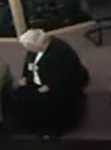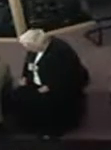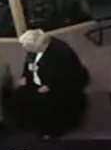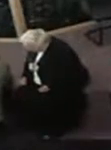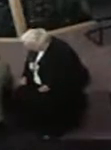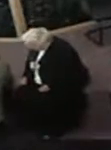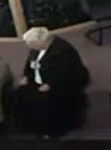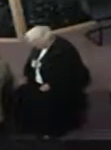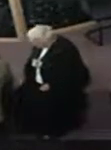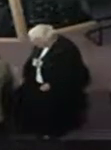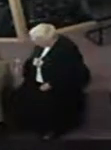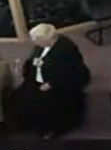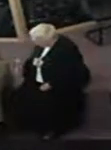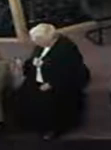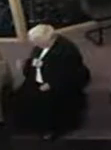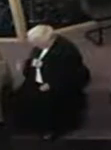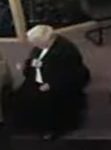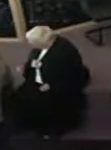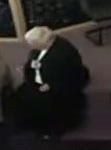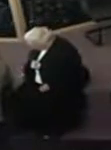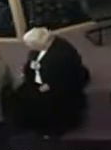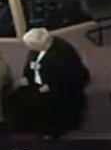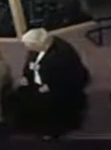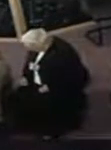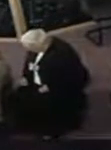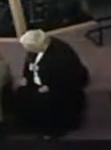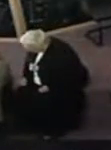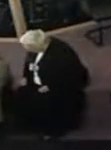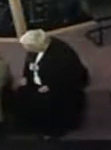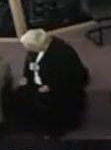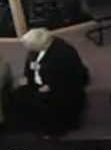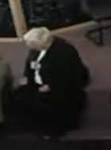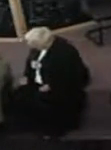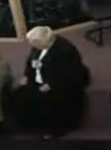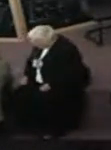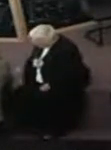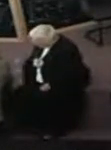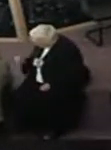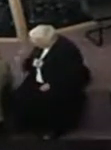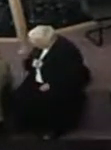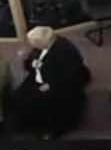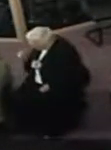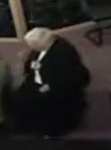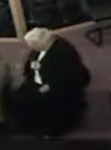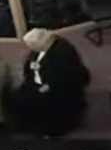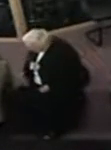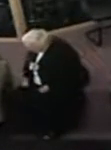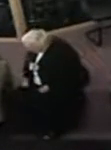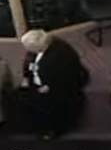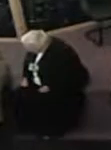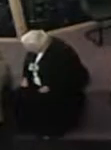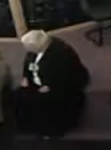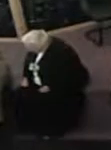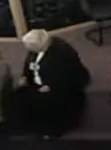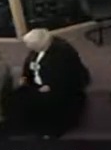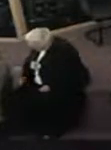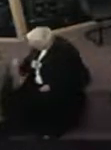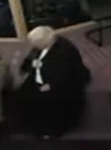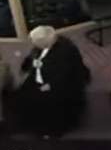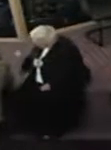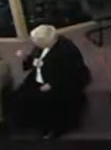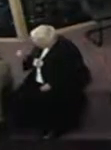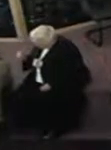are gone, I've been set free. My God, my